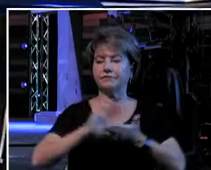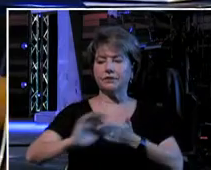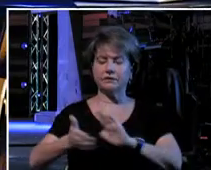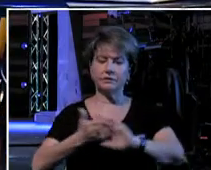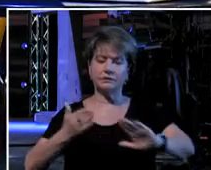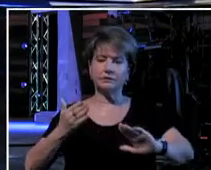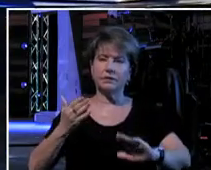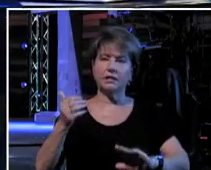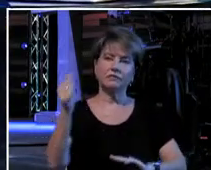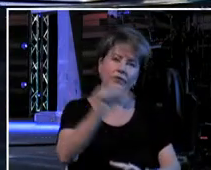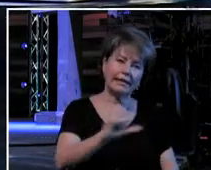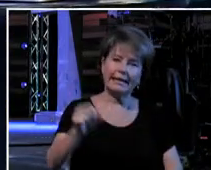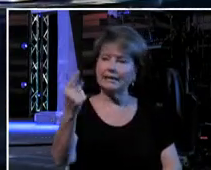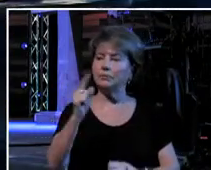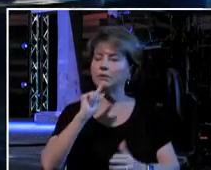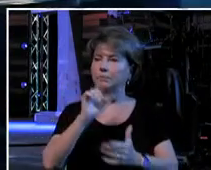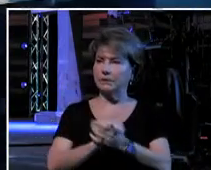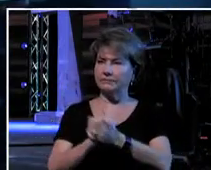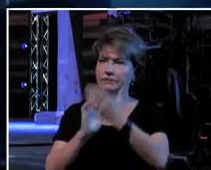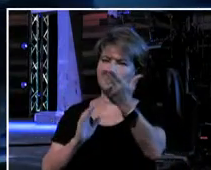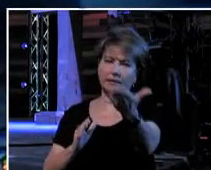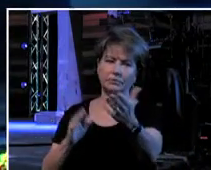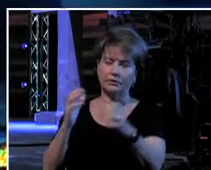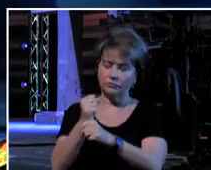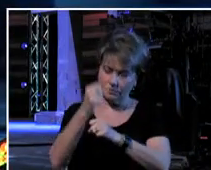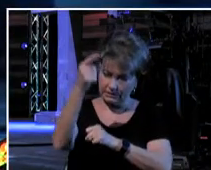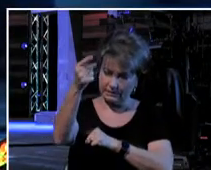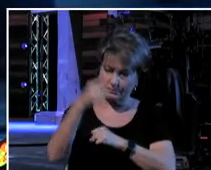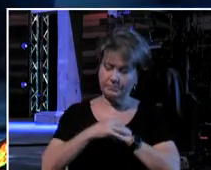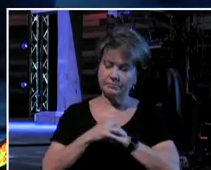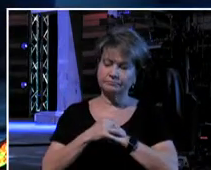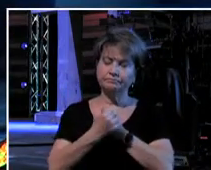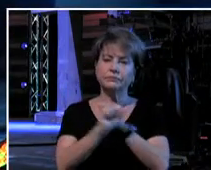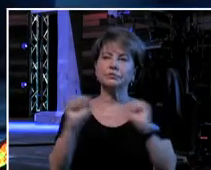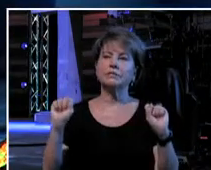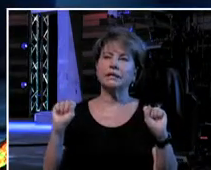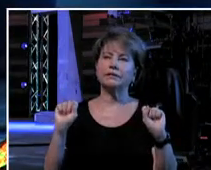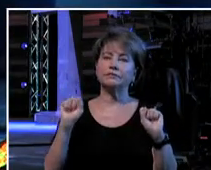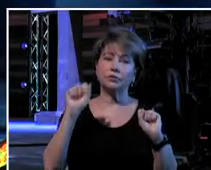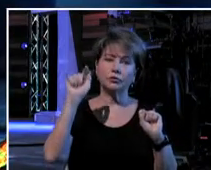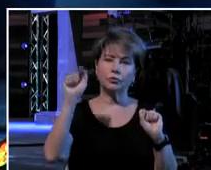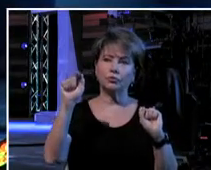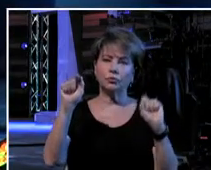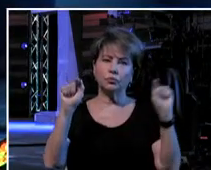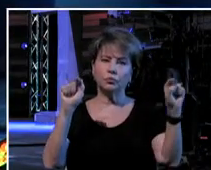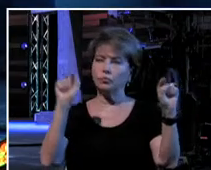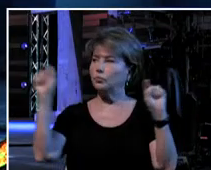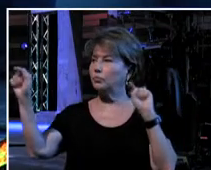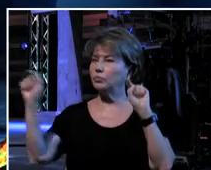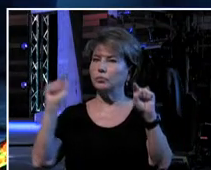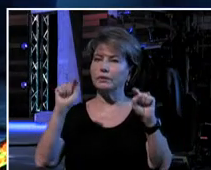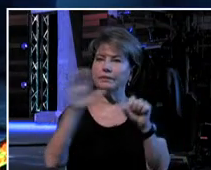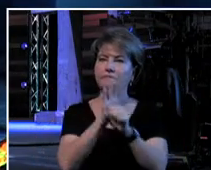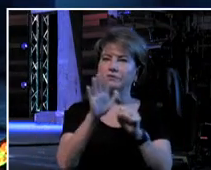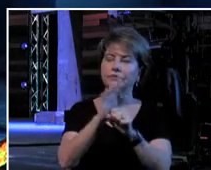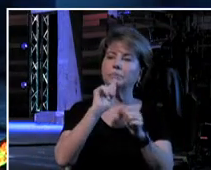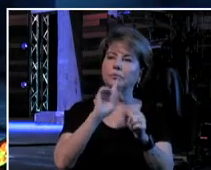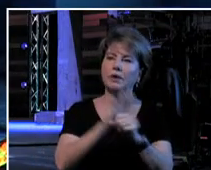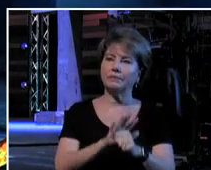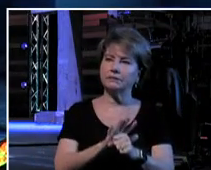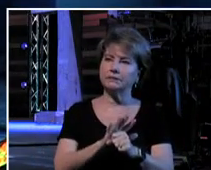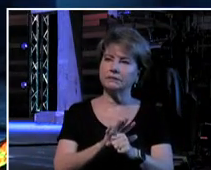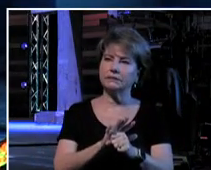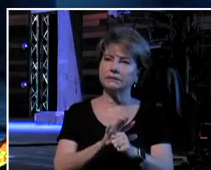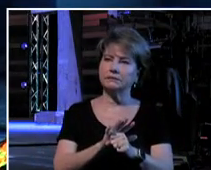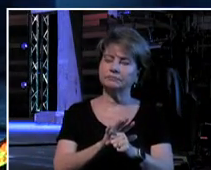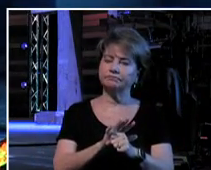But it's not you saving yourself. It's you trusting in him to save you. That fulfilled promise is that